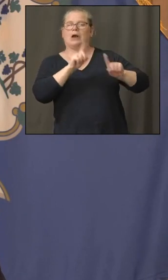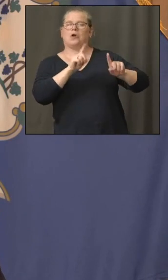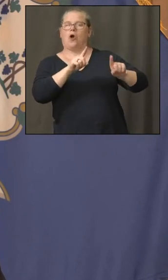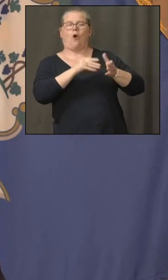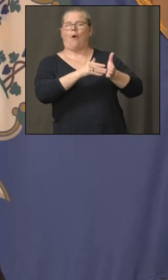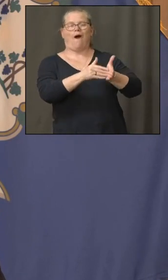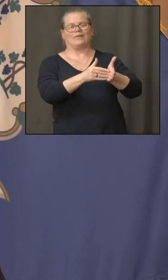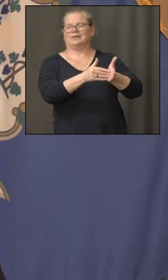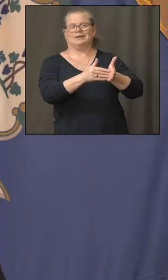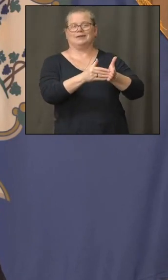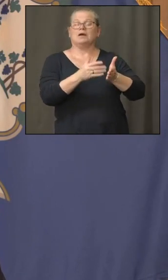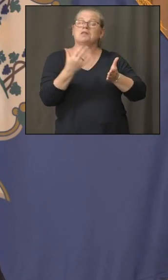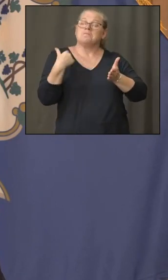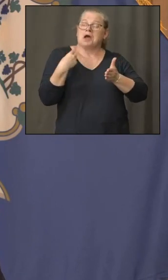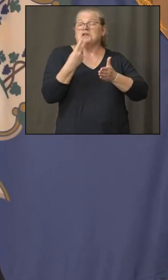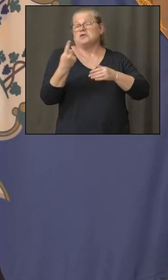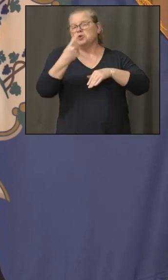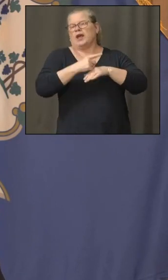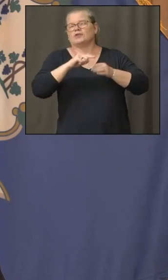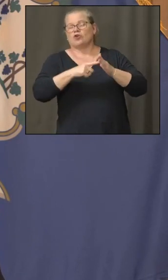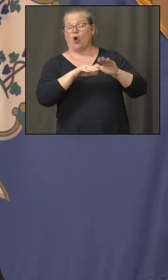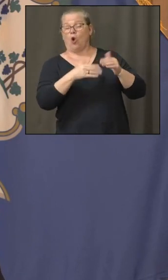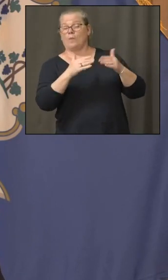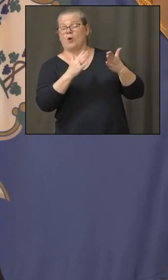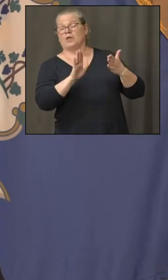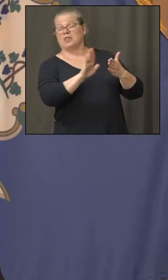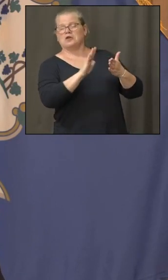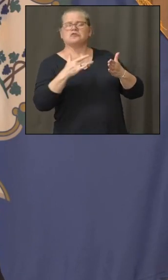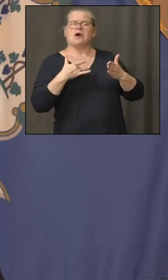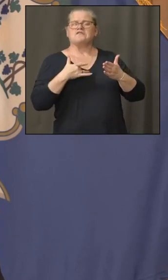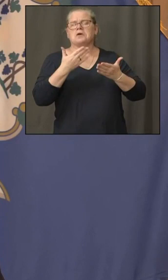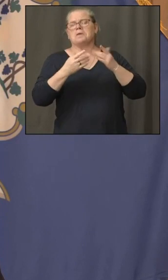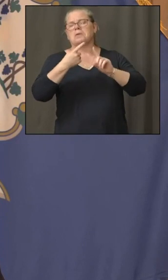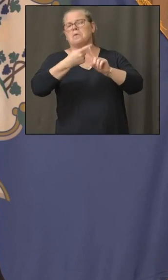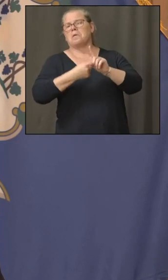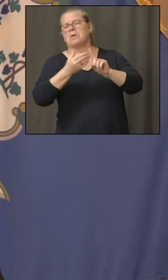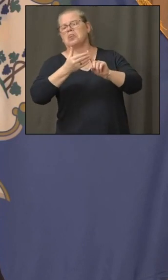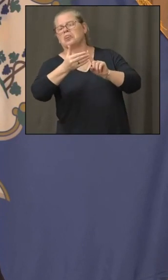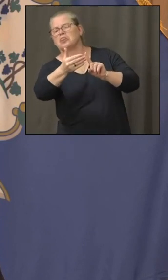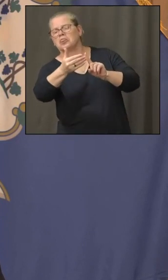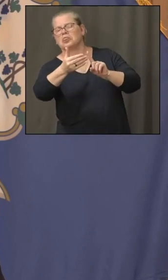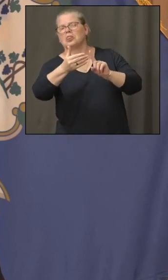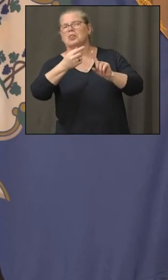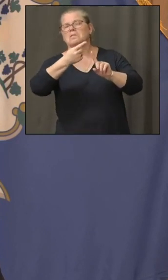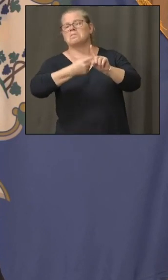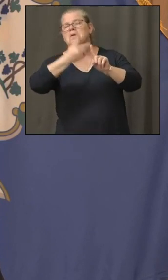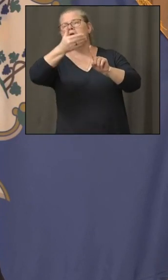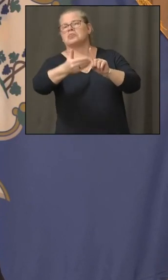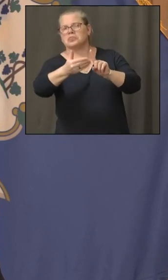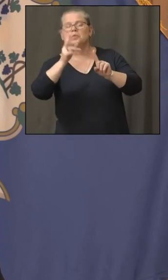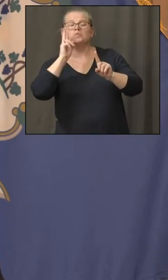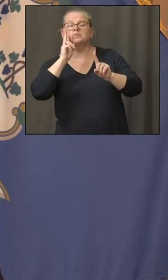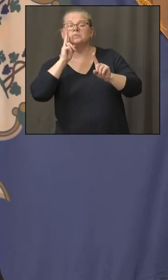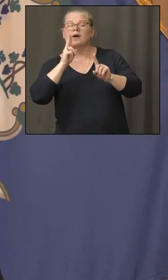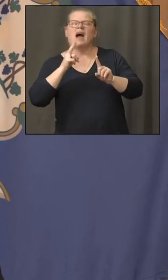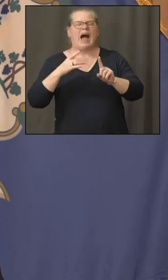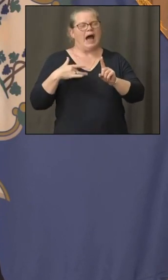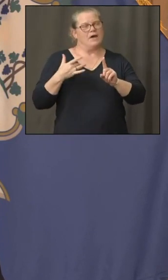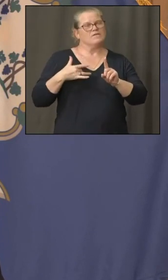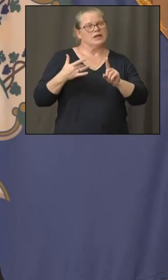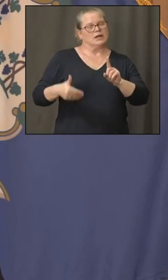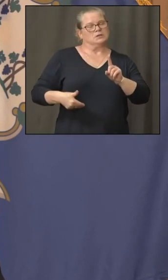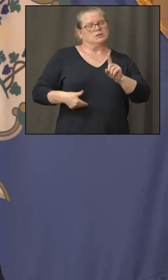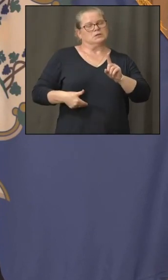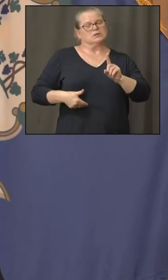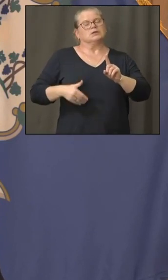last few days. So I think it's going to take another 30 days to see what the trend line is. But my instinct is you're going to find a lot less